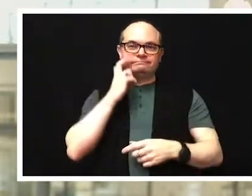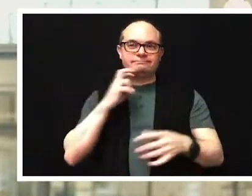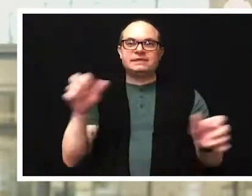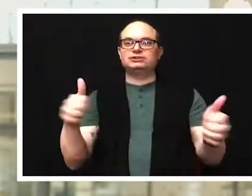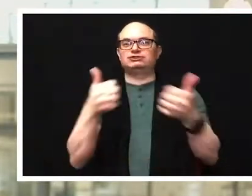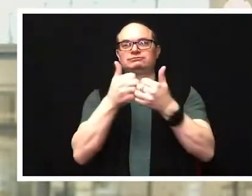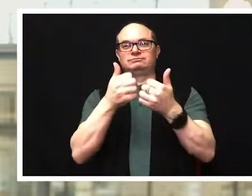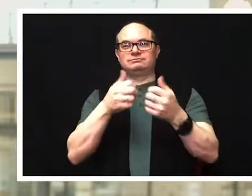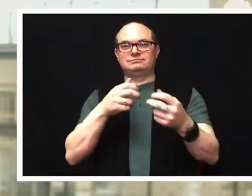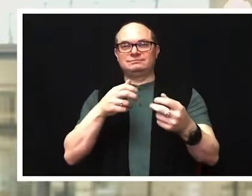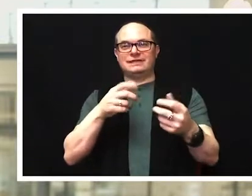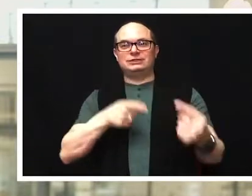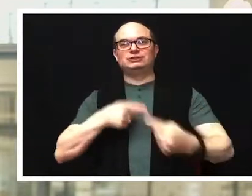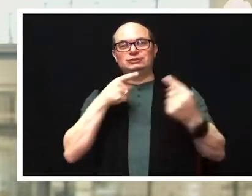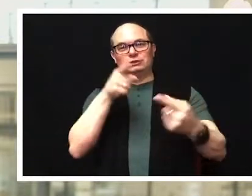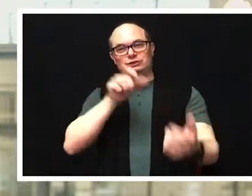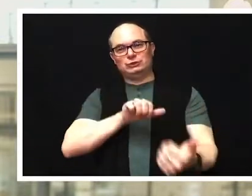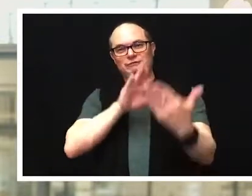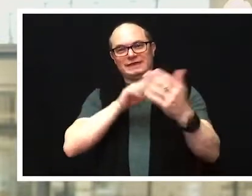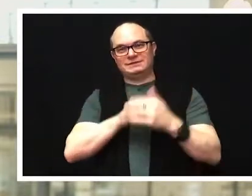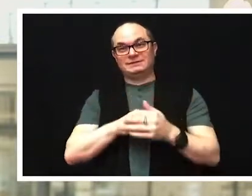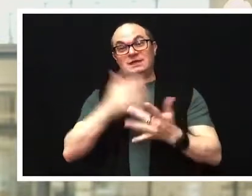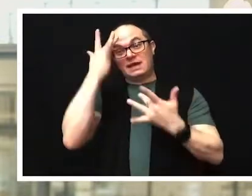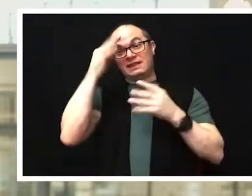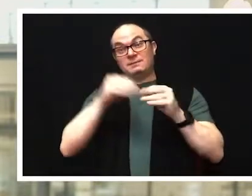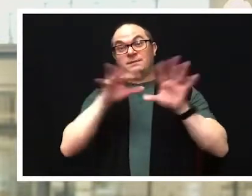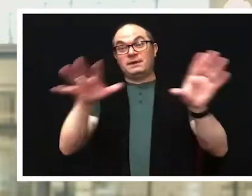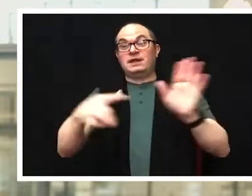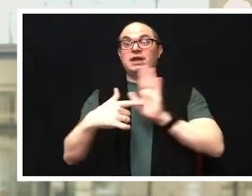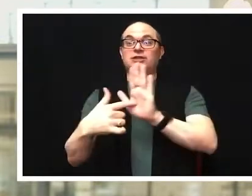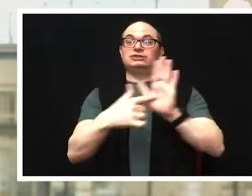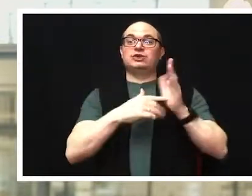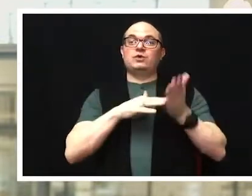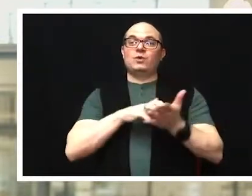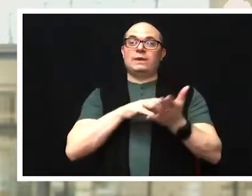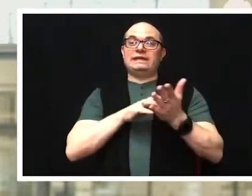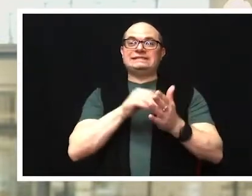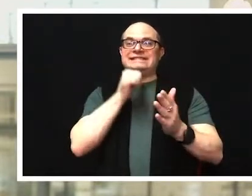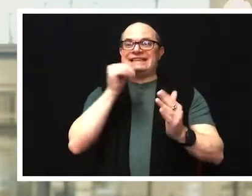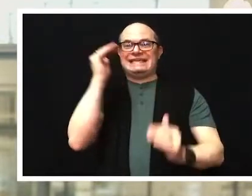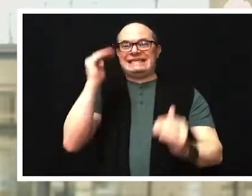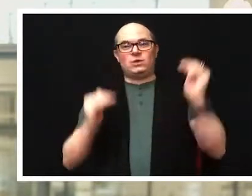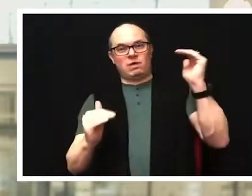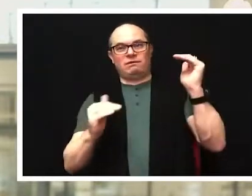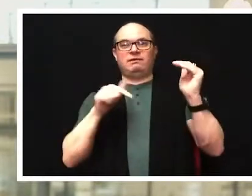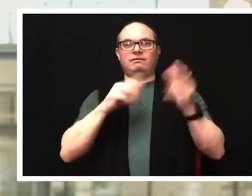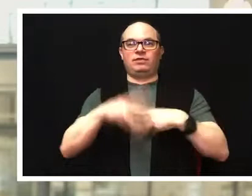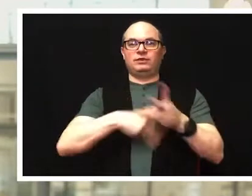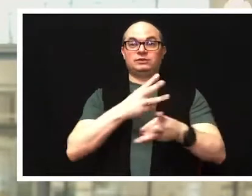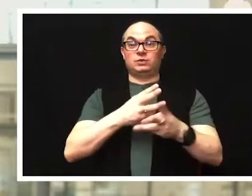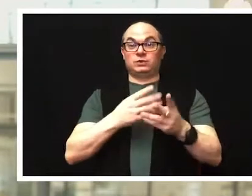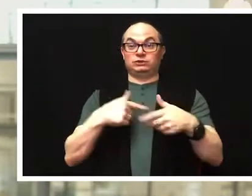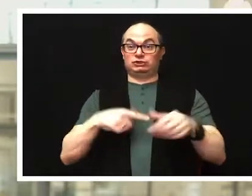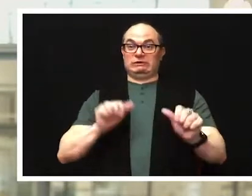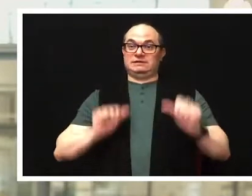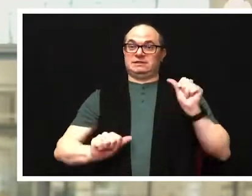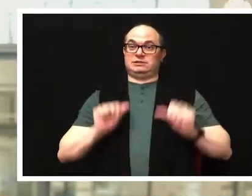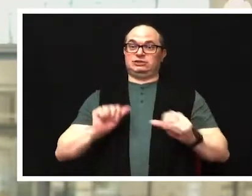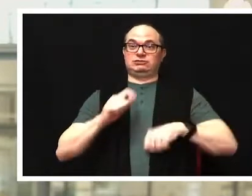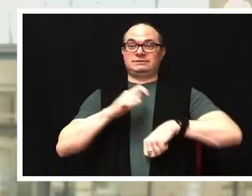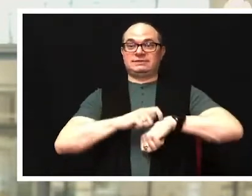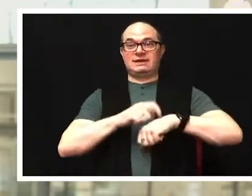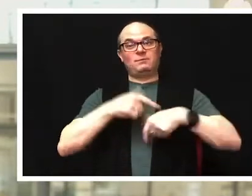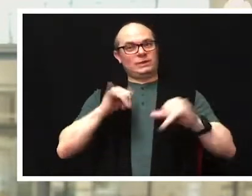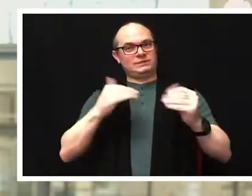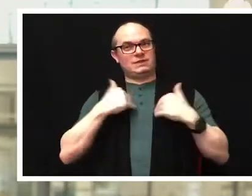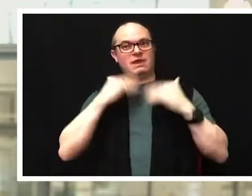challenges you've faced. This pandemic has exposed the weaknesses and inequalities in our world. While it's been a most uncertain time, there